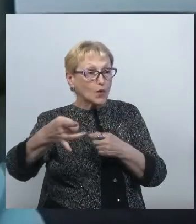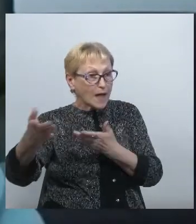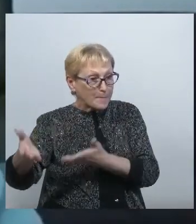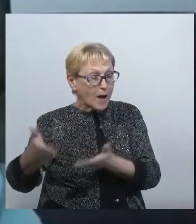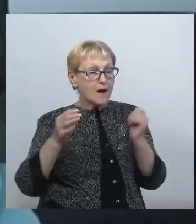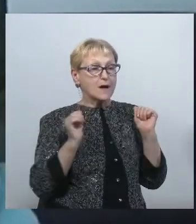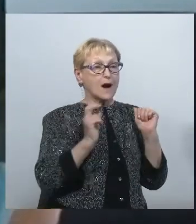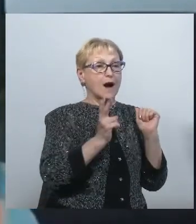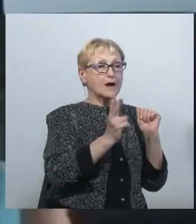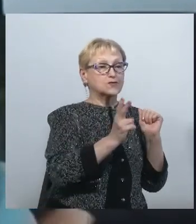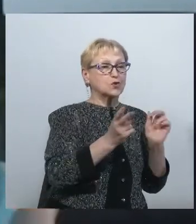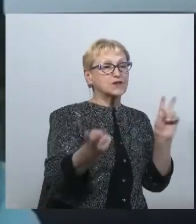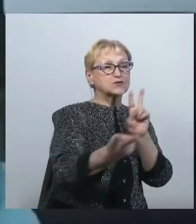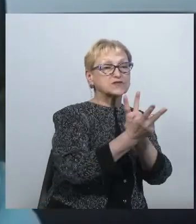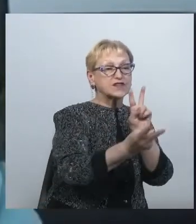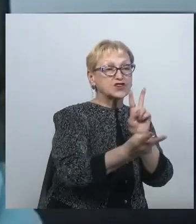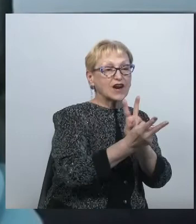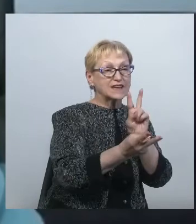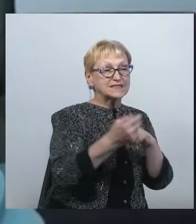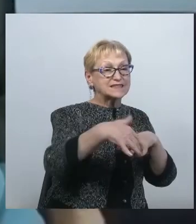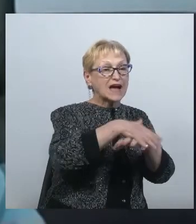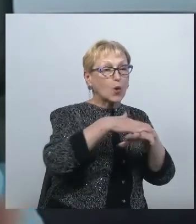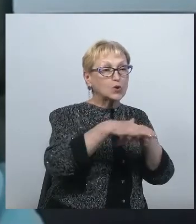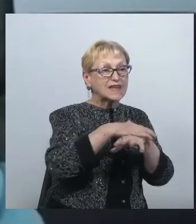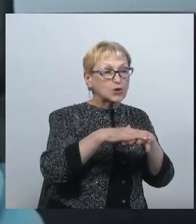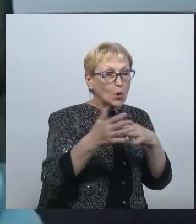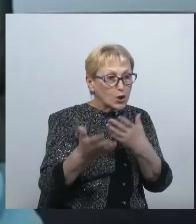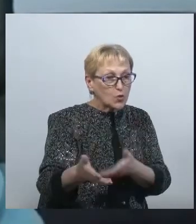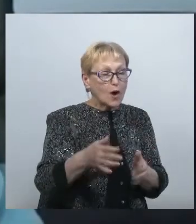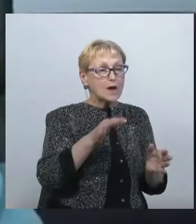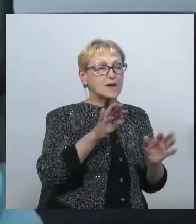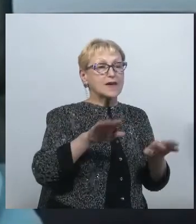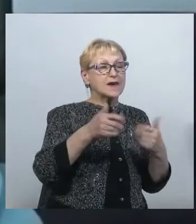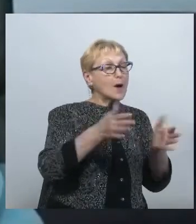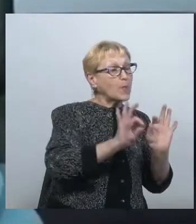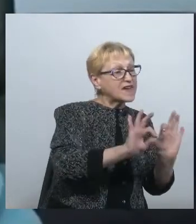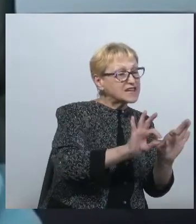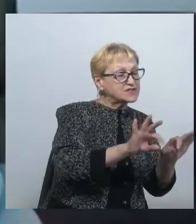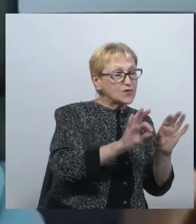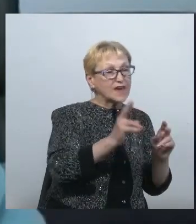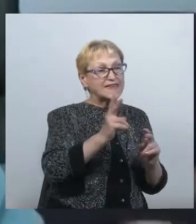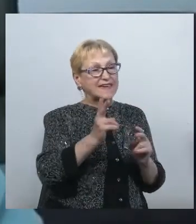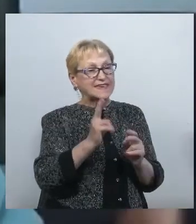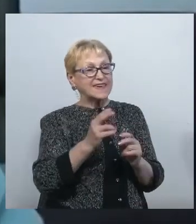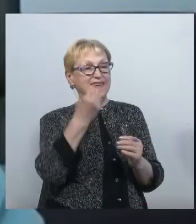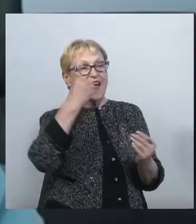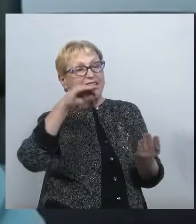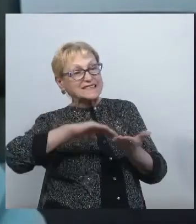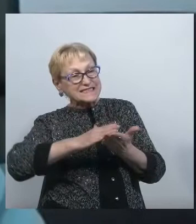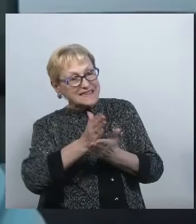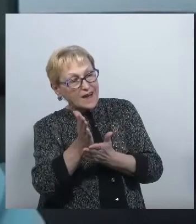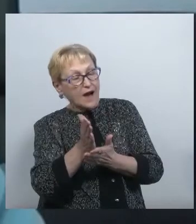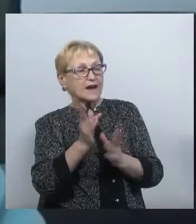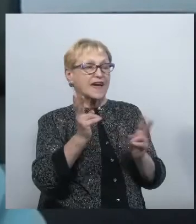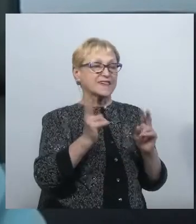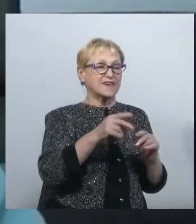and we know the responsibilities of all the people involved, if we can explain what media